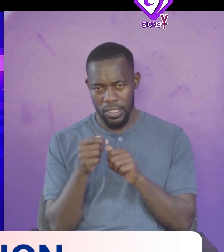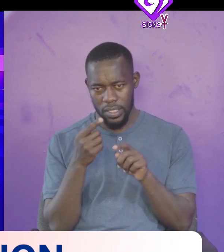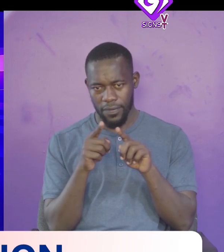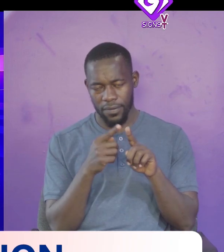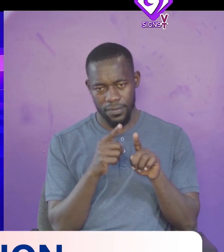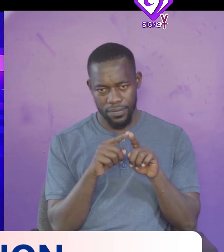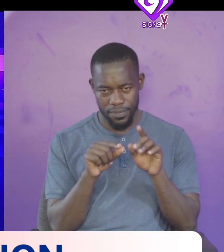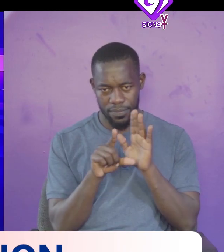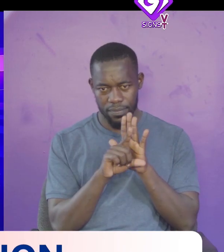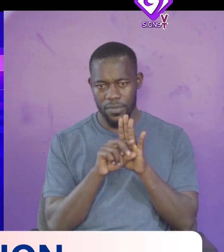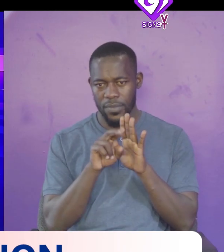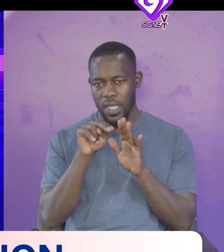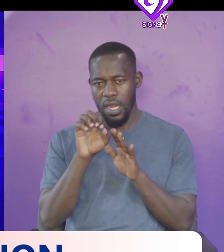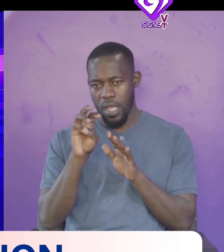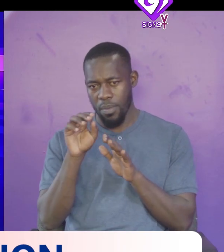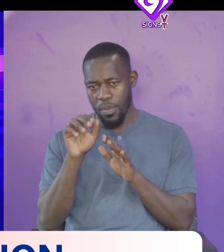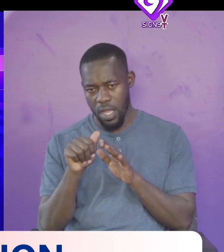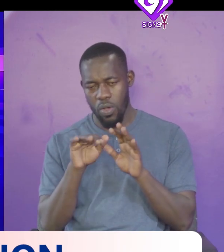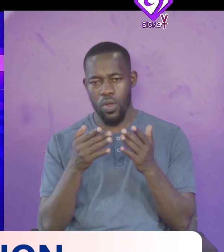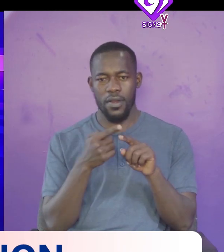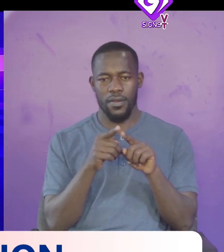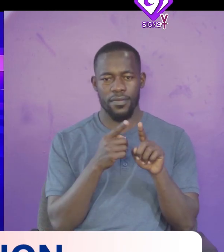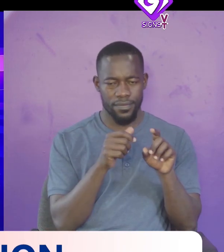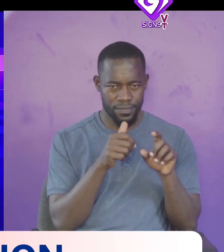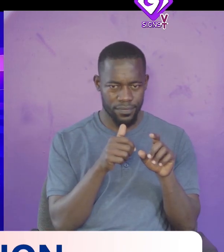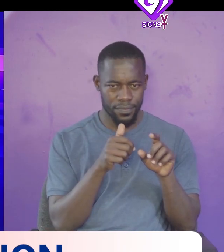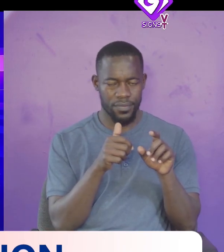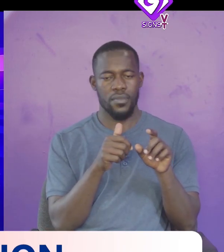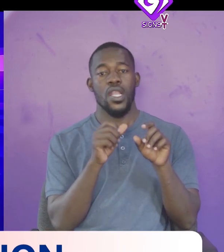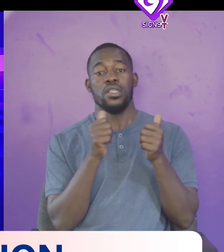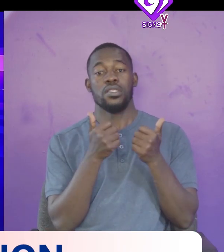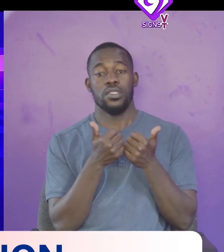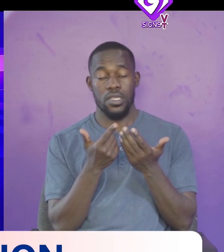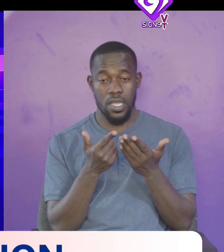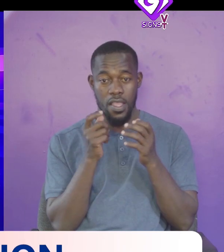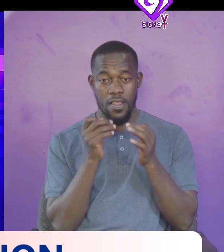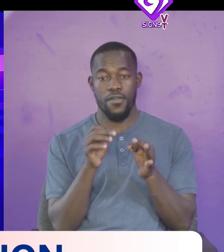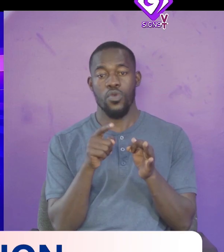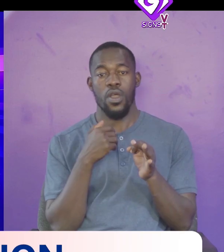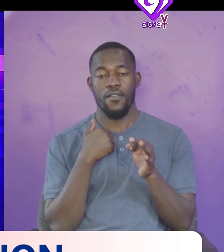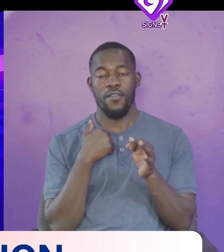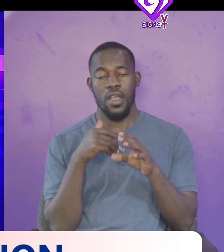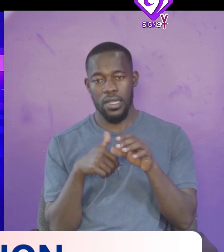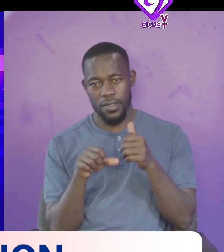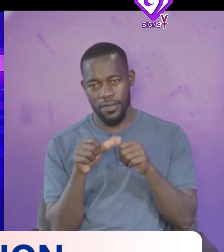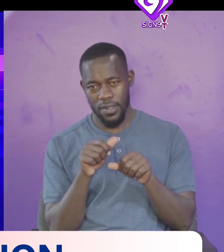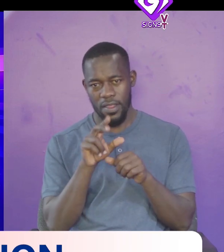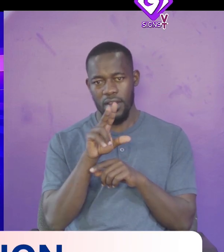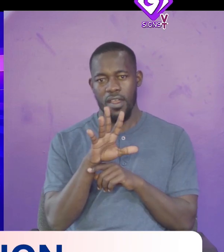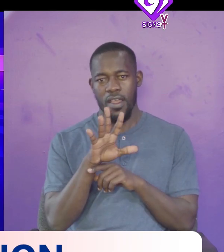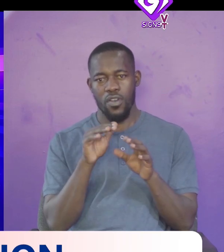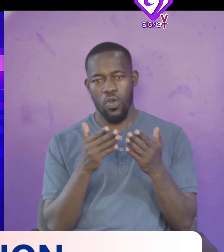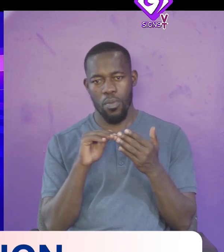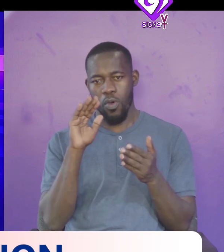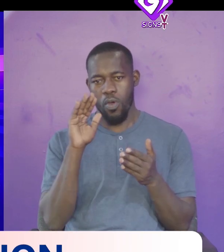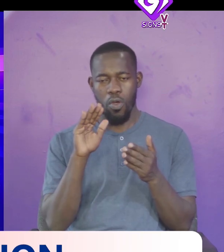NTSAs and those ones. And when you have an activity that 35% or more of the money that is being spent is